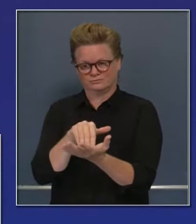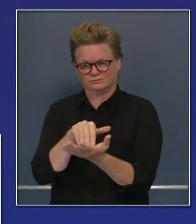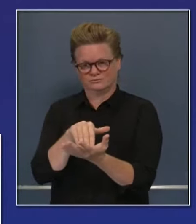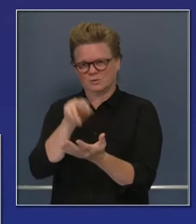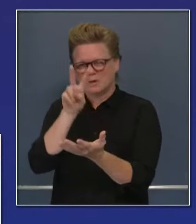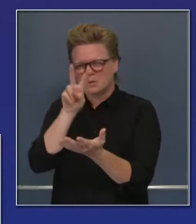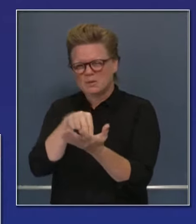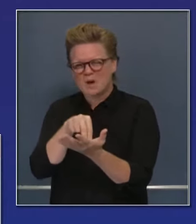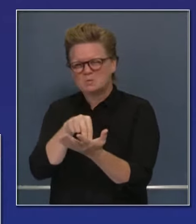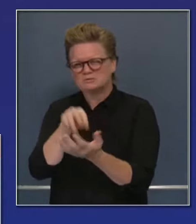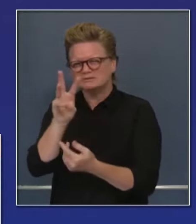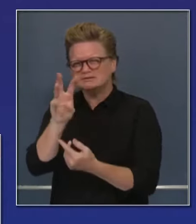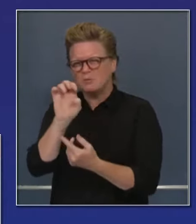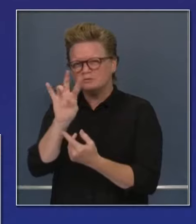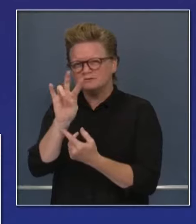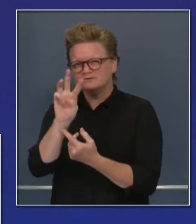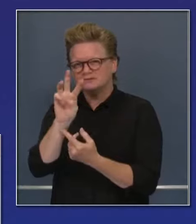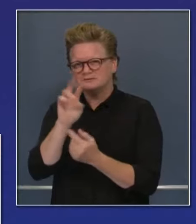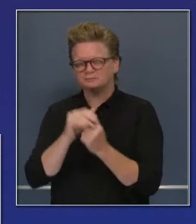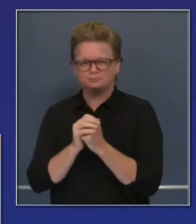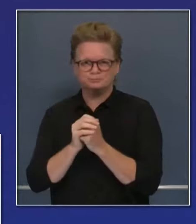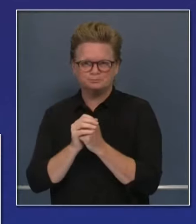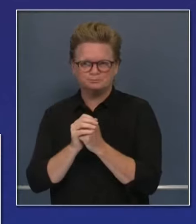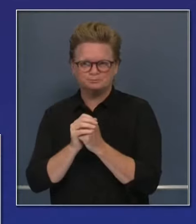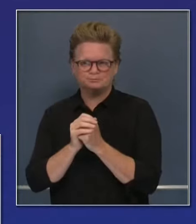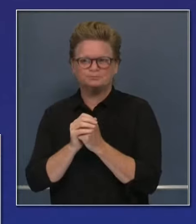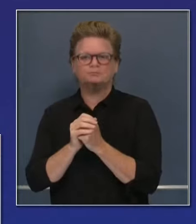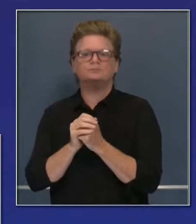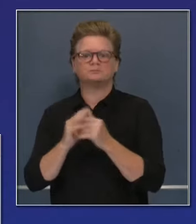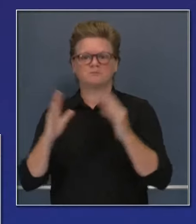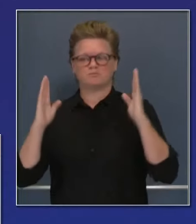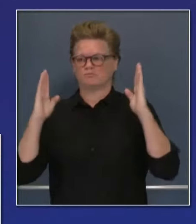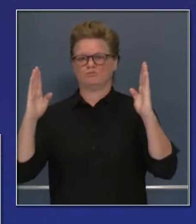2,676 to be exact. The 7-day rolling average now